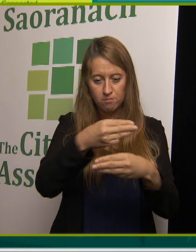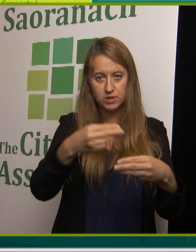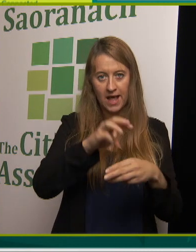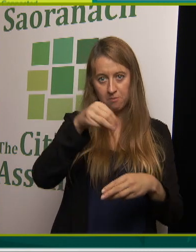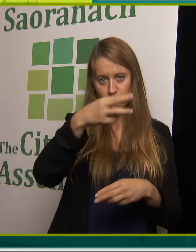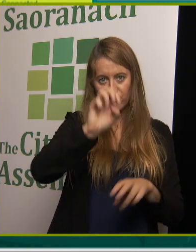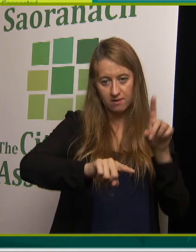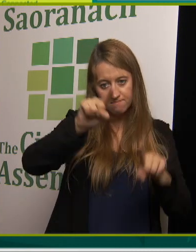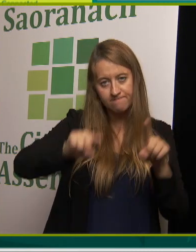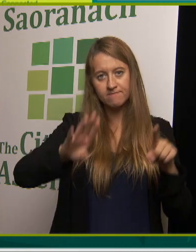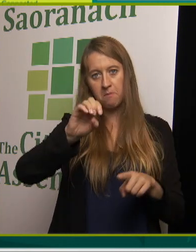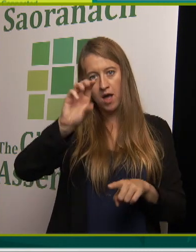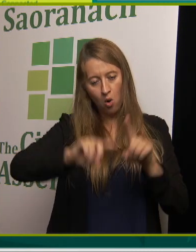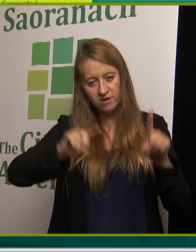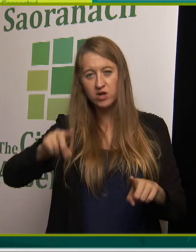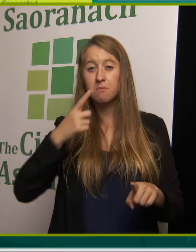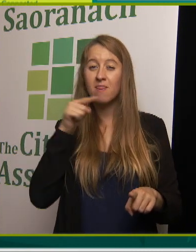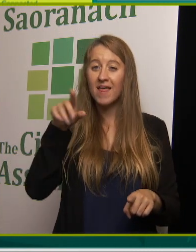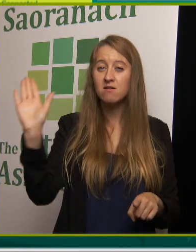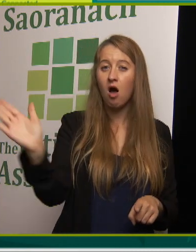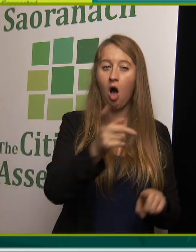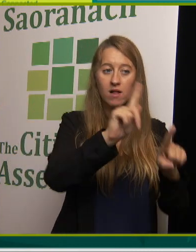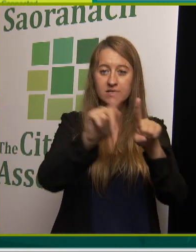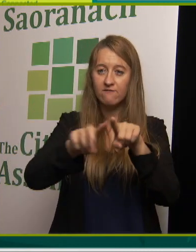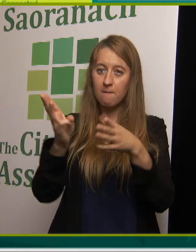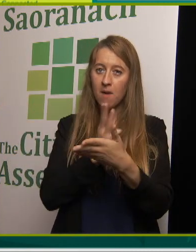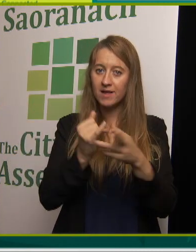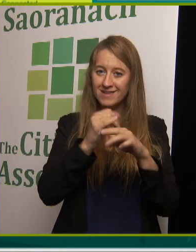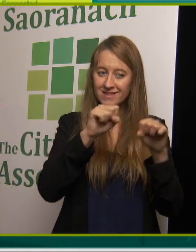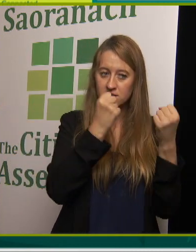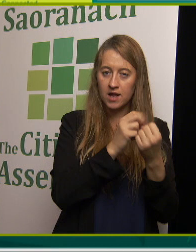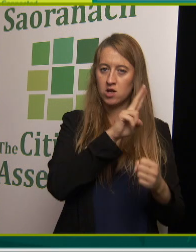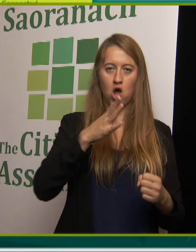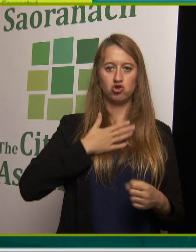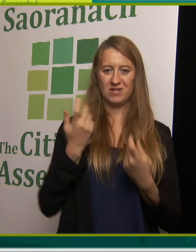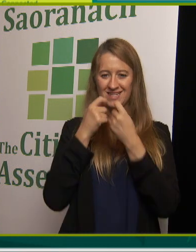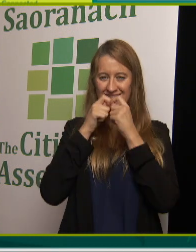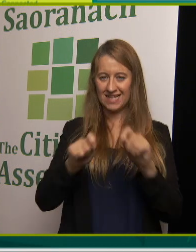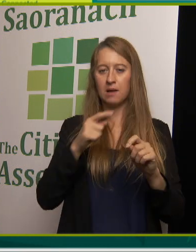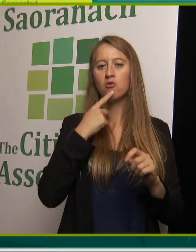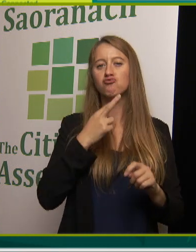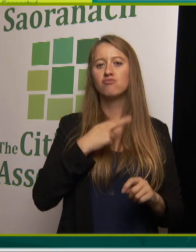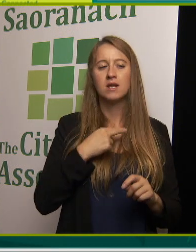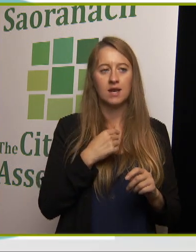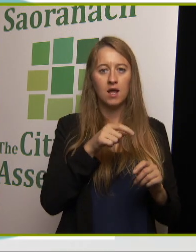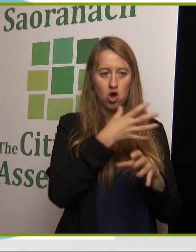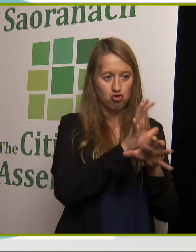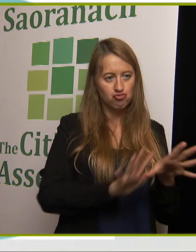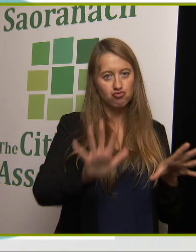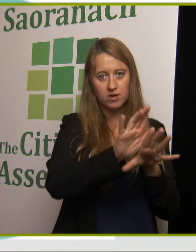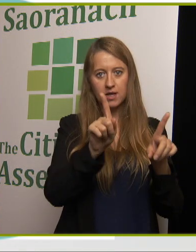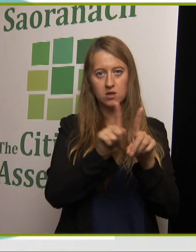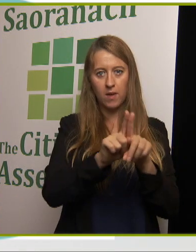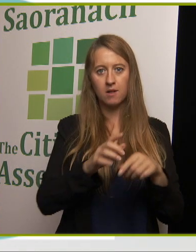and that's all sectors in society. That's not just people living in cities. We went around the country, so that's really, really important.